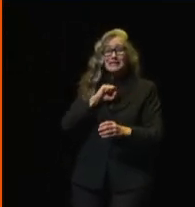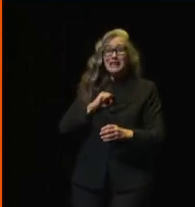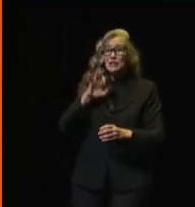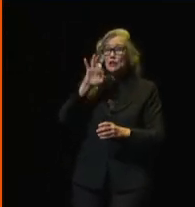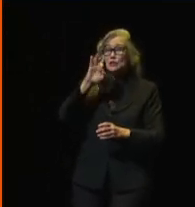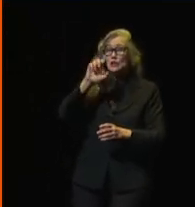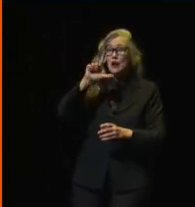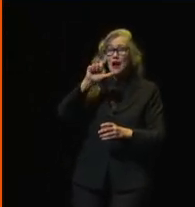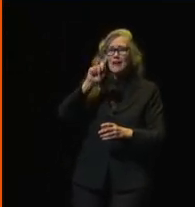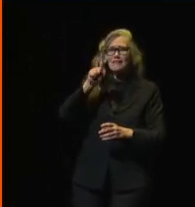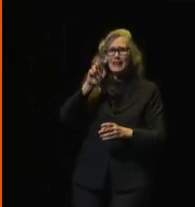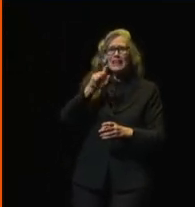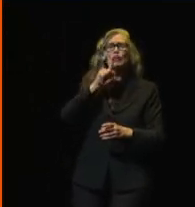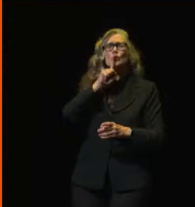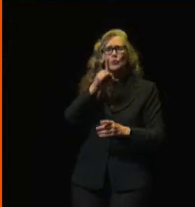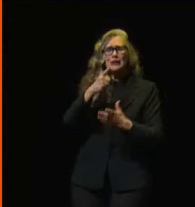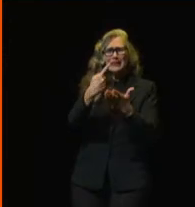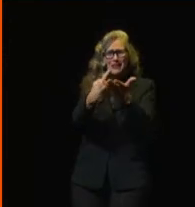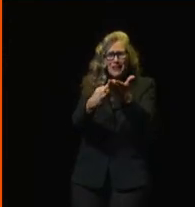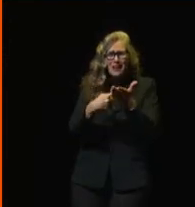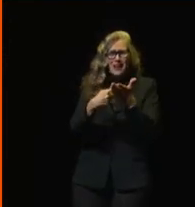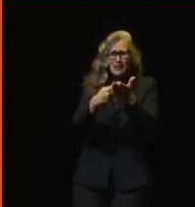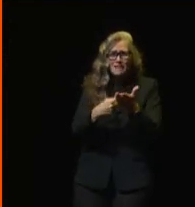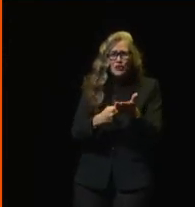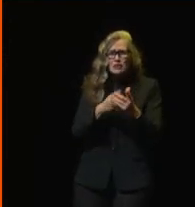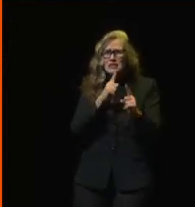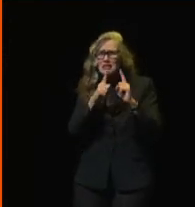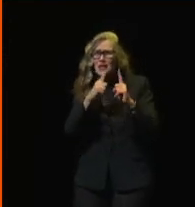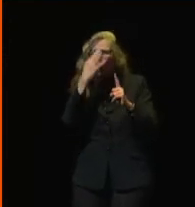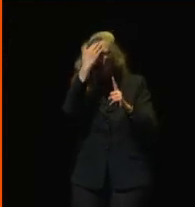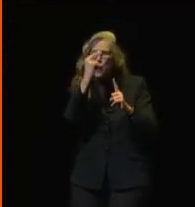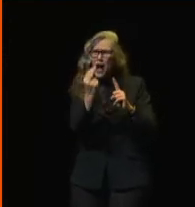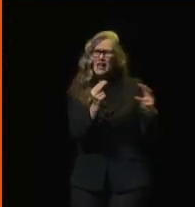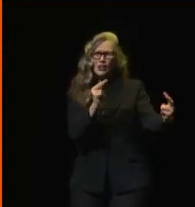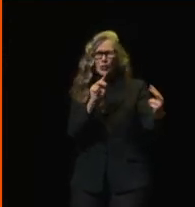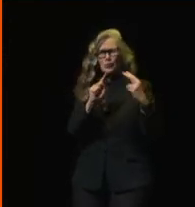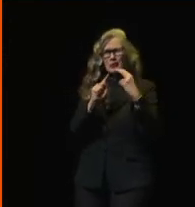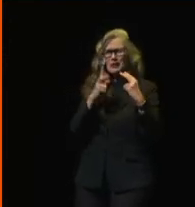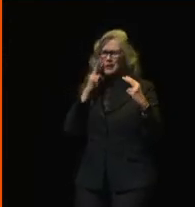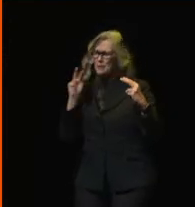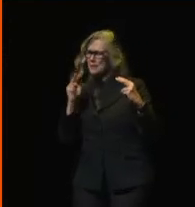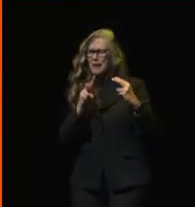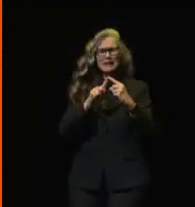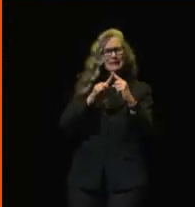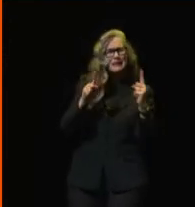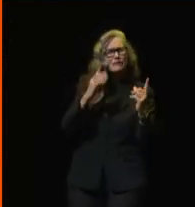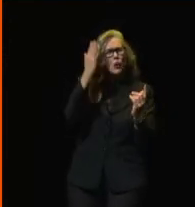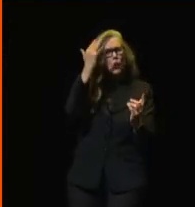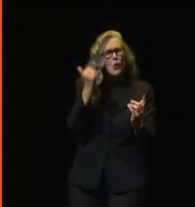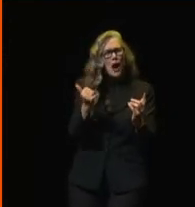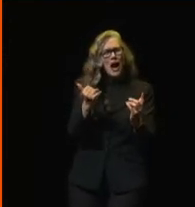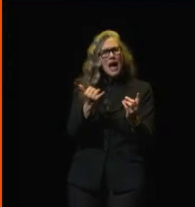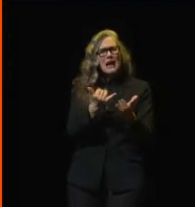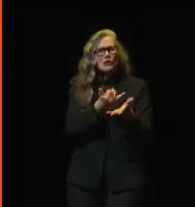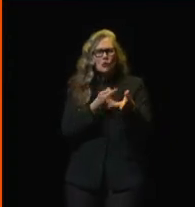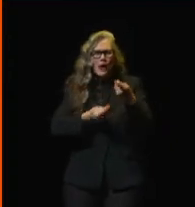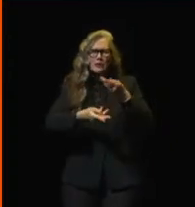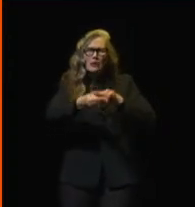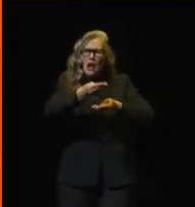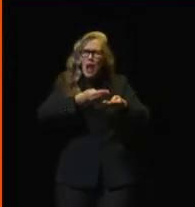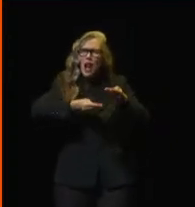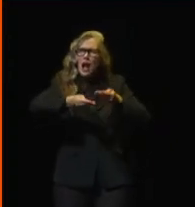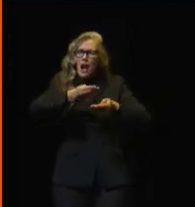trying to figure out, why does this person see this issue so differently from me? It was this unique blend